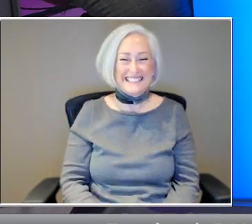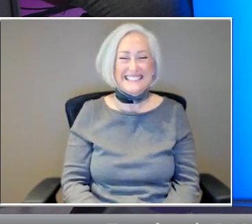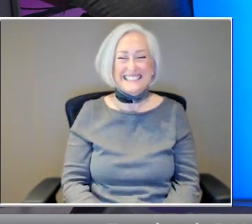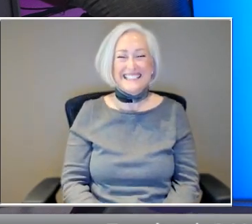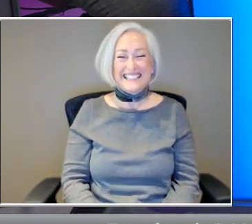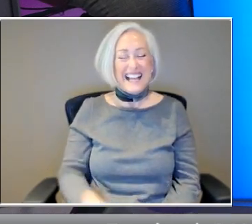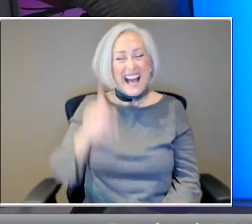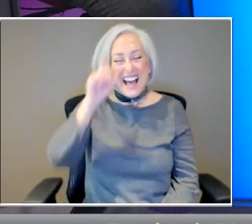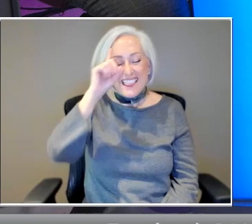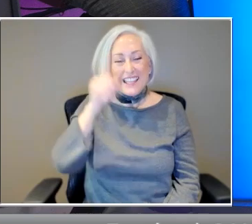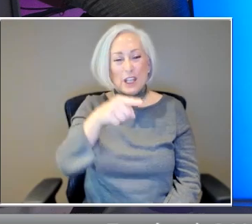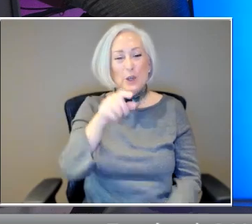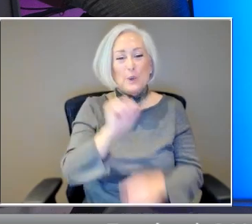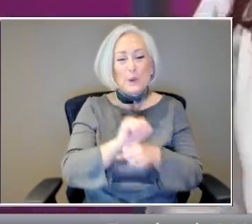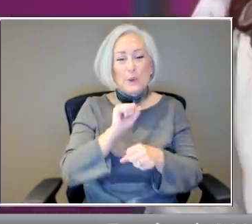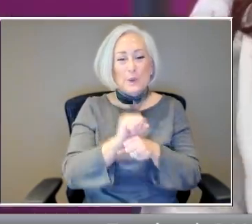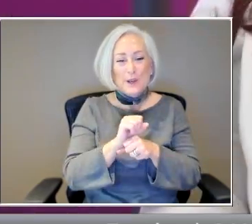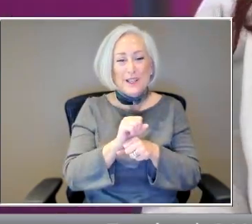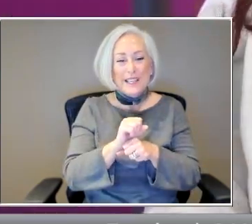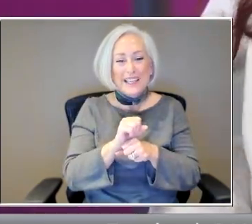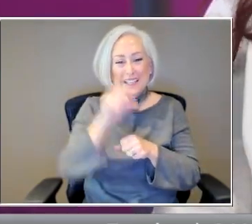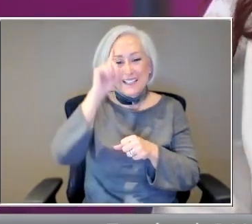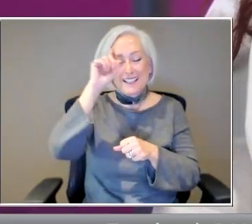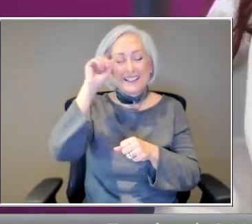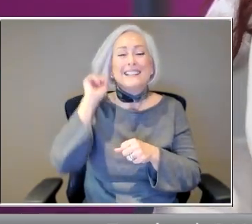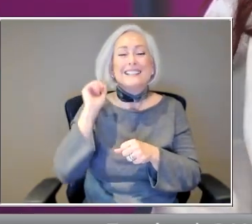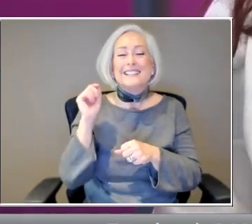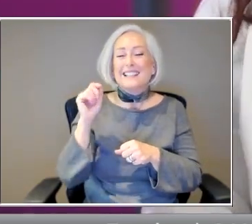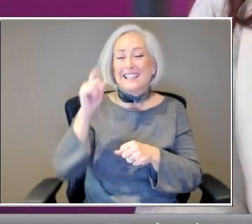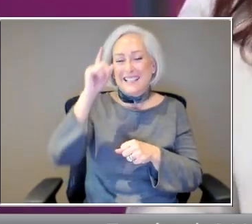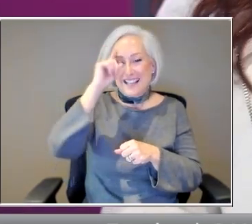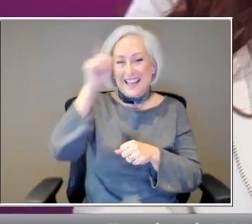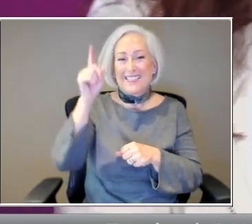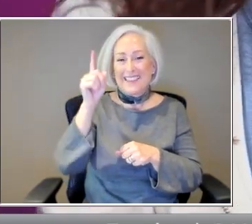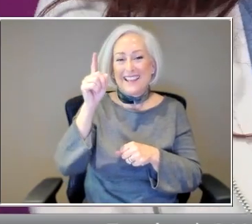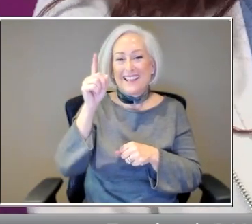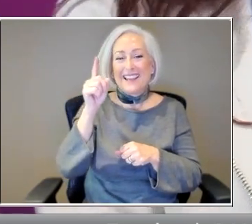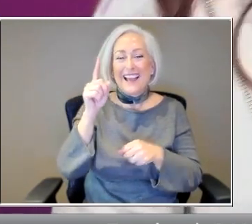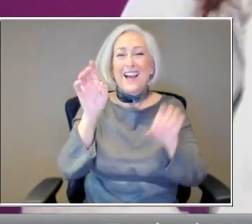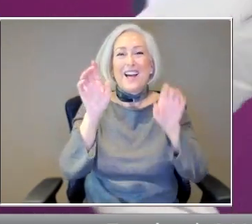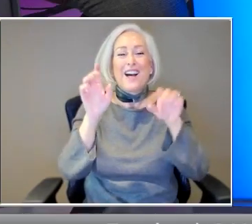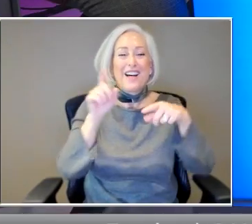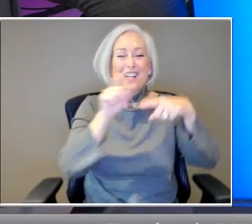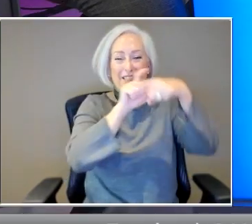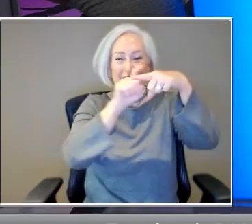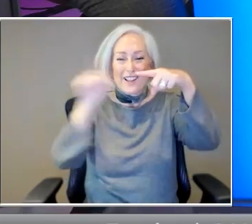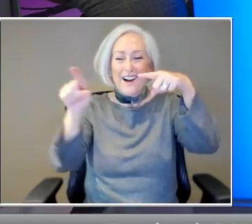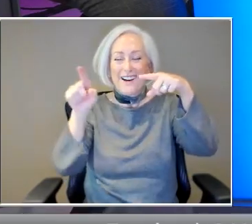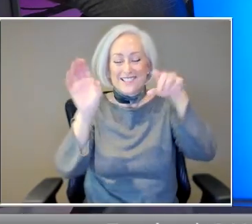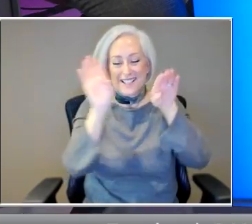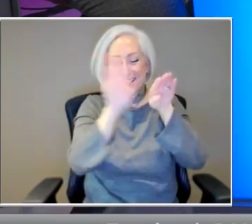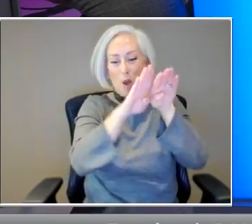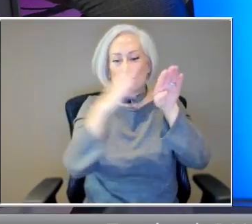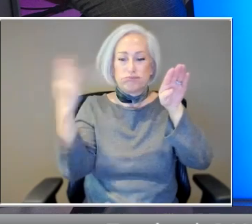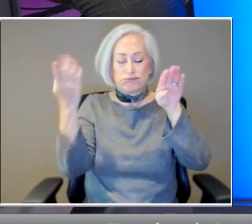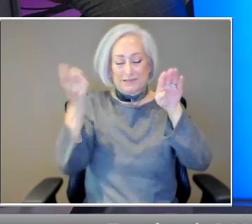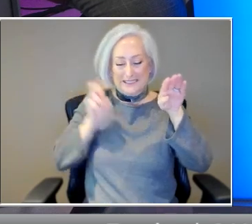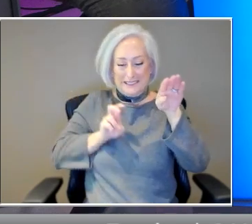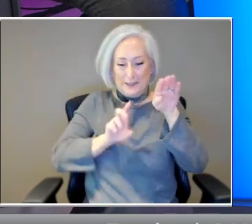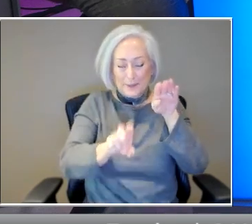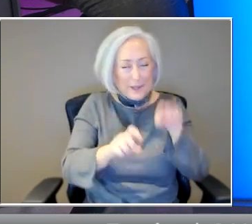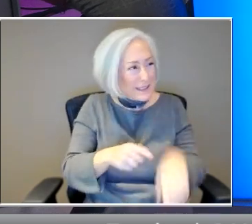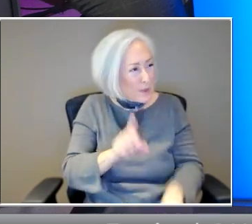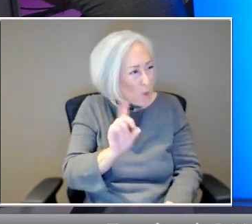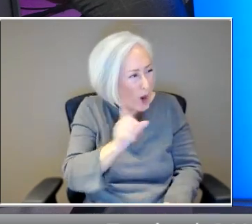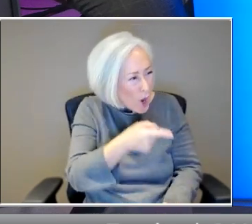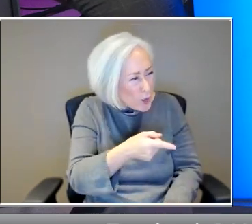working. Yeah, I was at work and I think I went and hid in the closet. Yes. With your little frosting. I think I with your remember favorite asking, where are you?